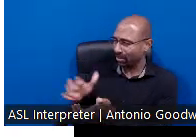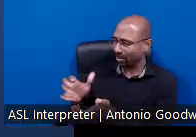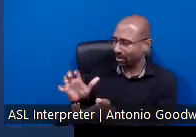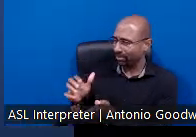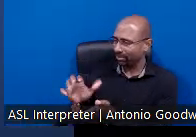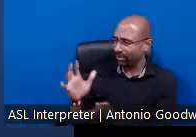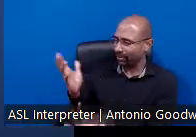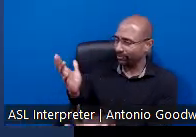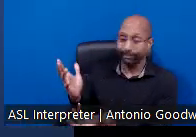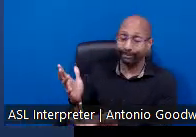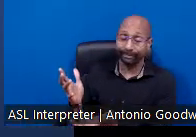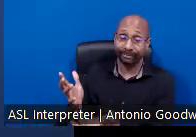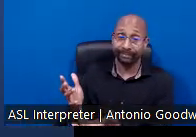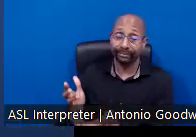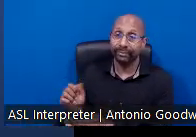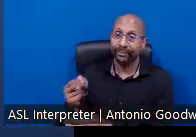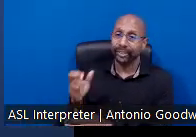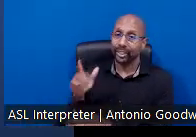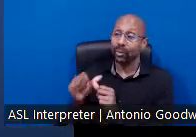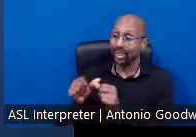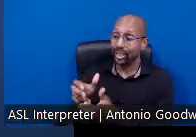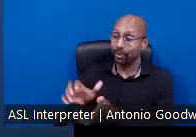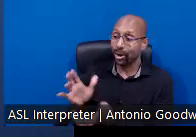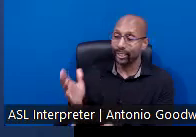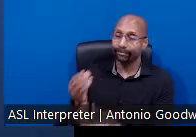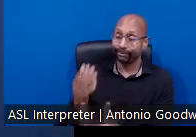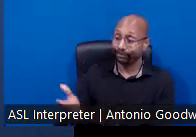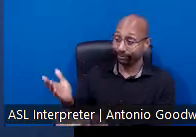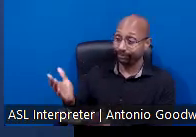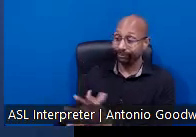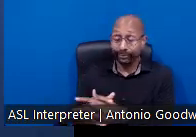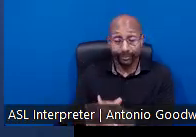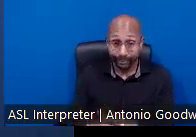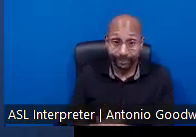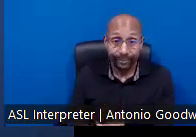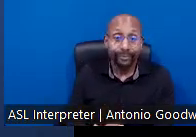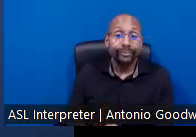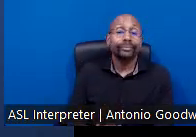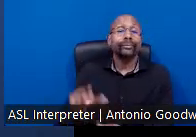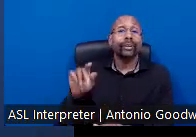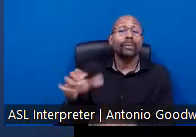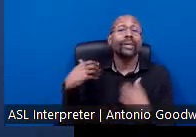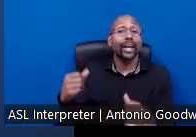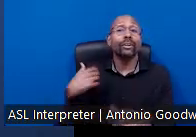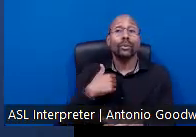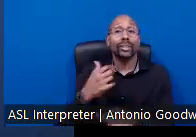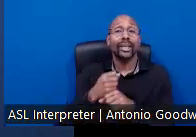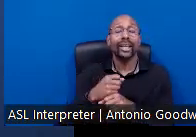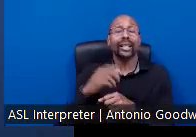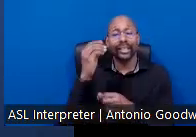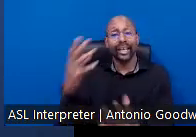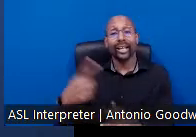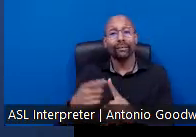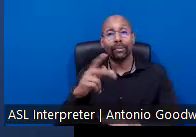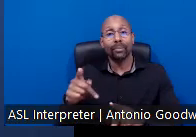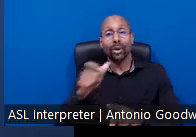All right, so she's going to continue to bark. But so public health receives data from people who seek out testing. This is kind of what we